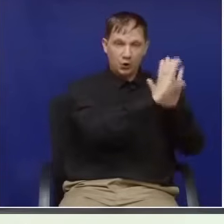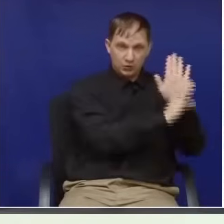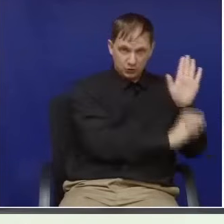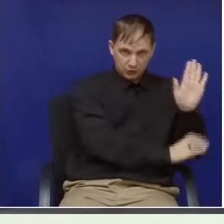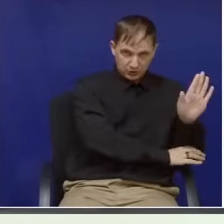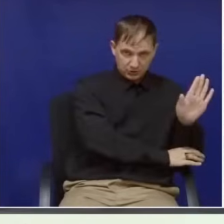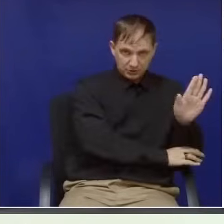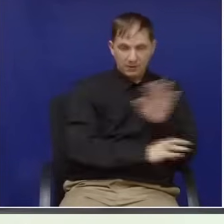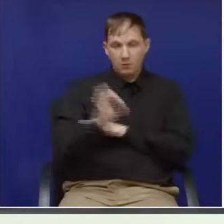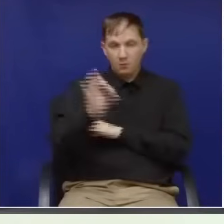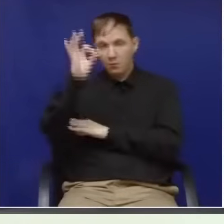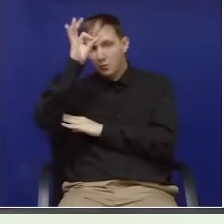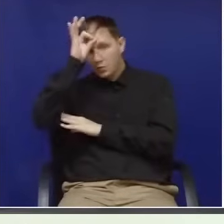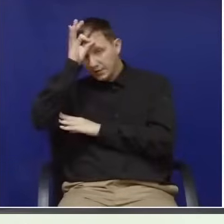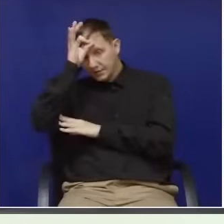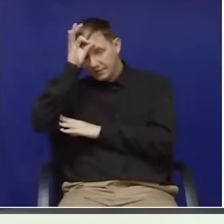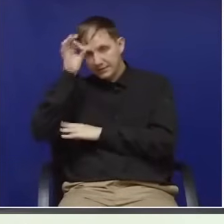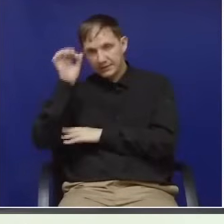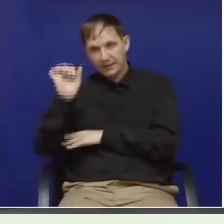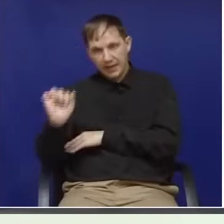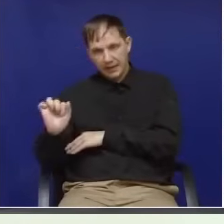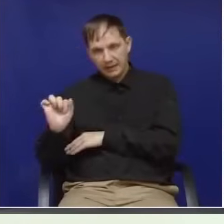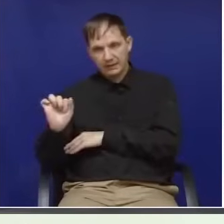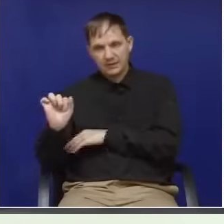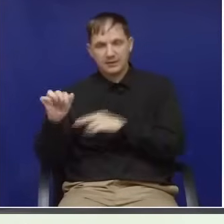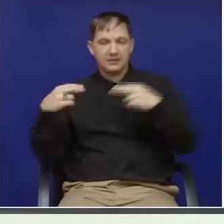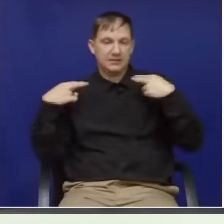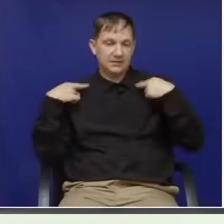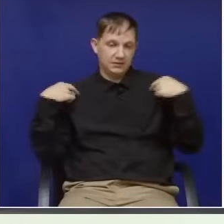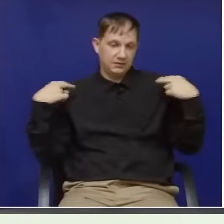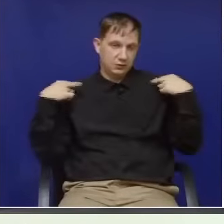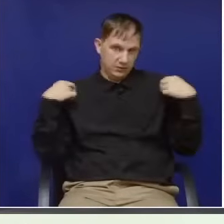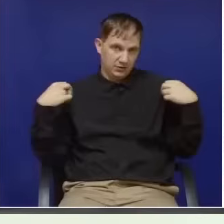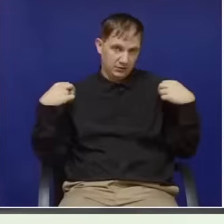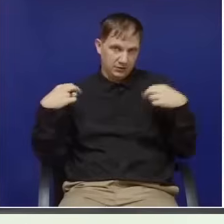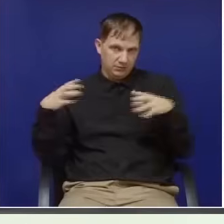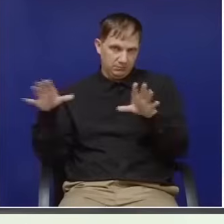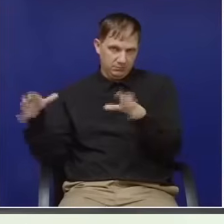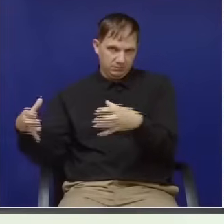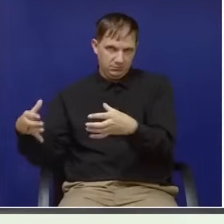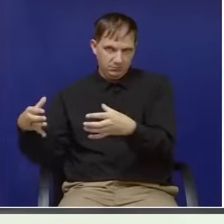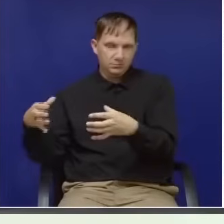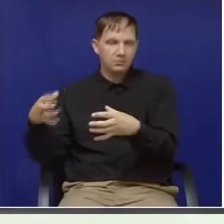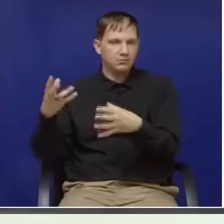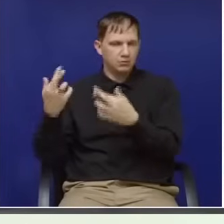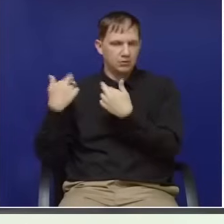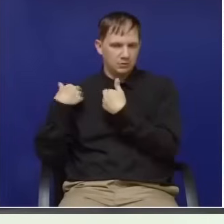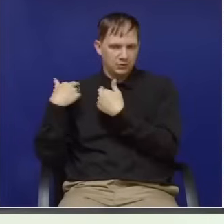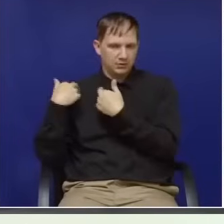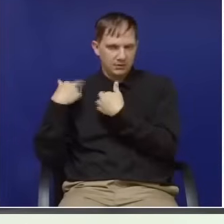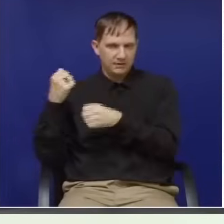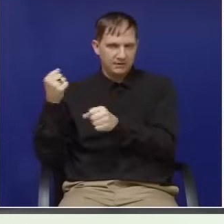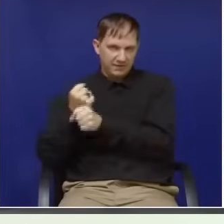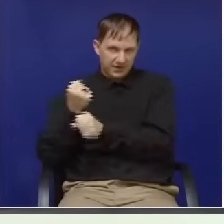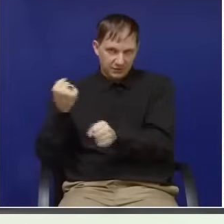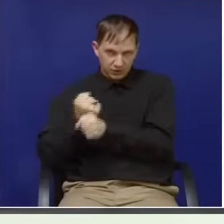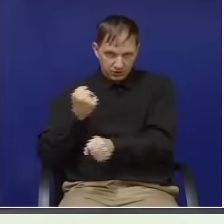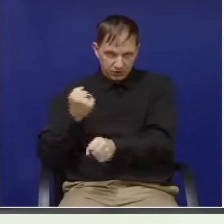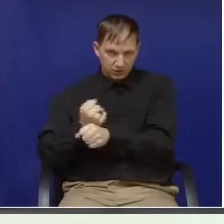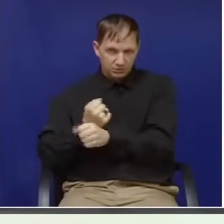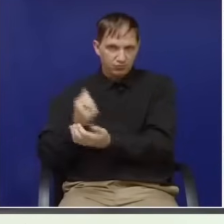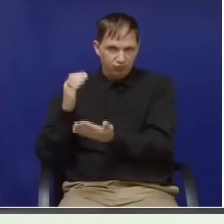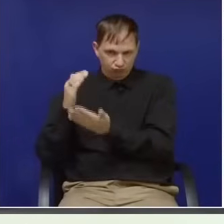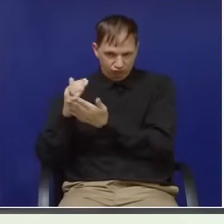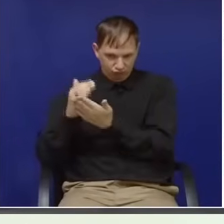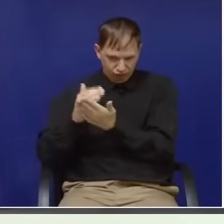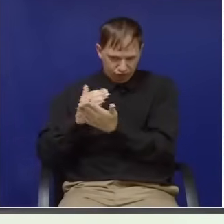As policing and the security forces in general, their responsibilities and functions are outlined in